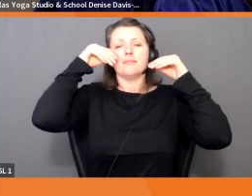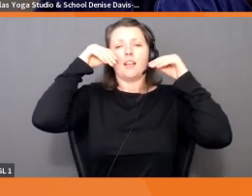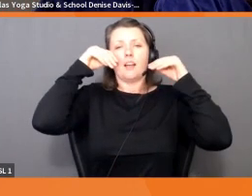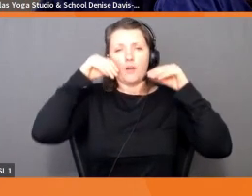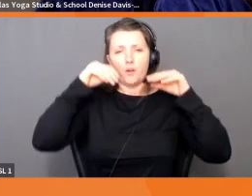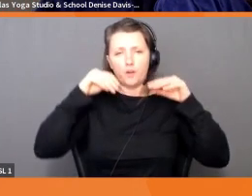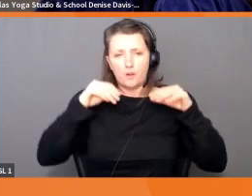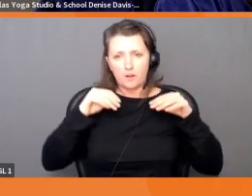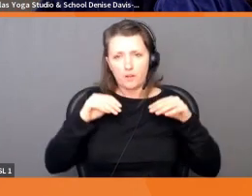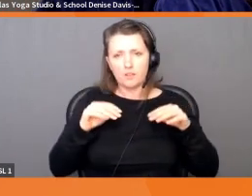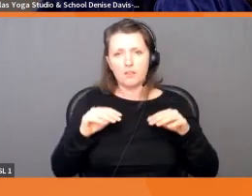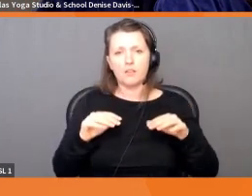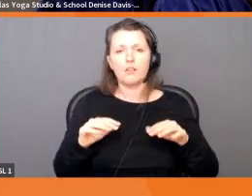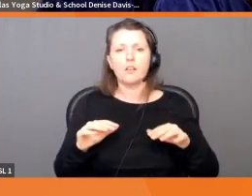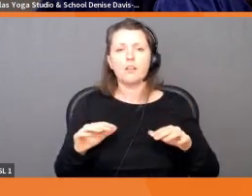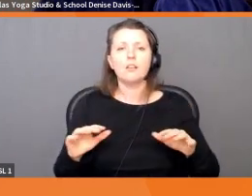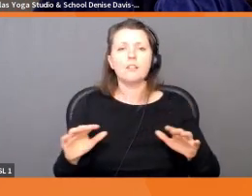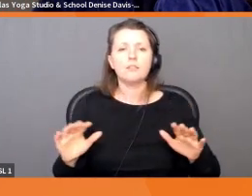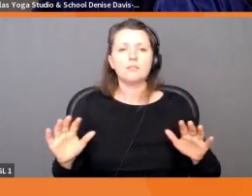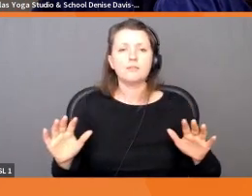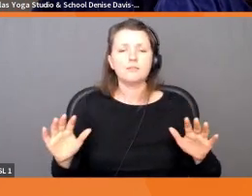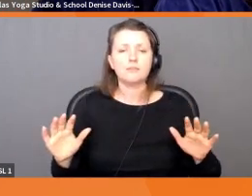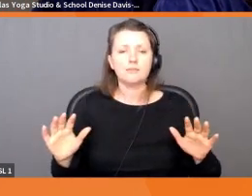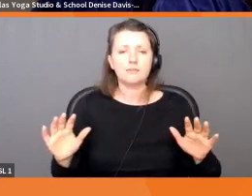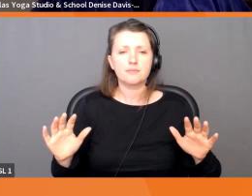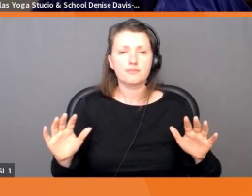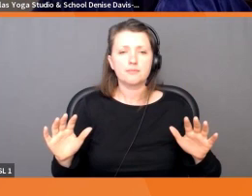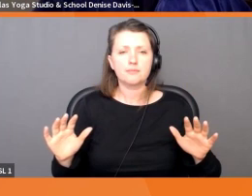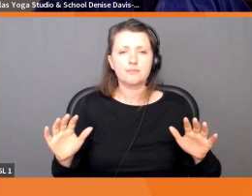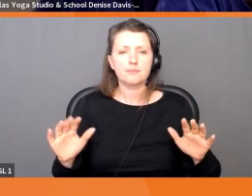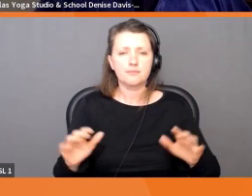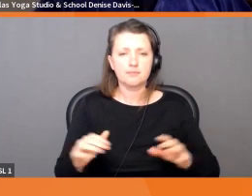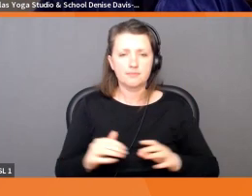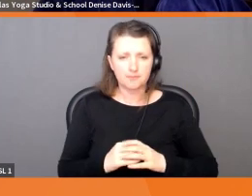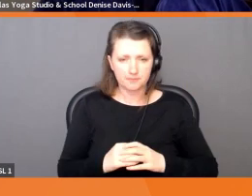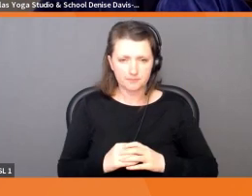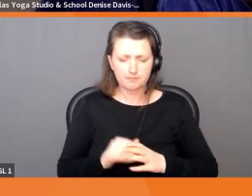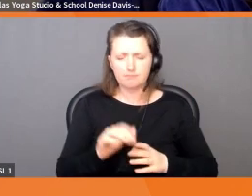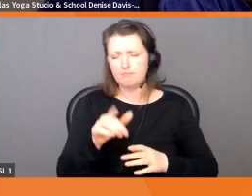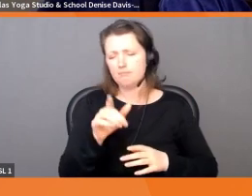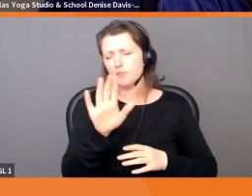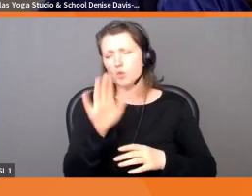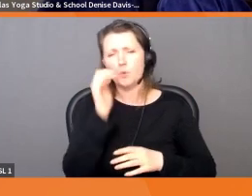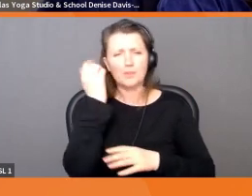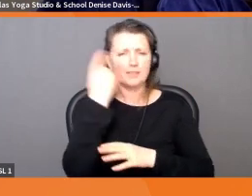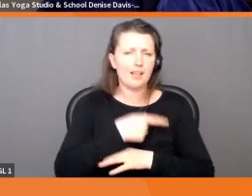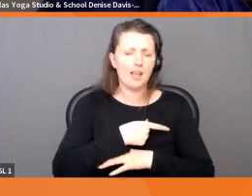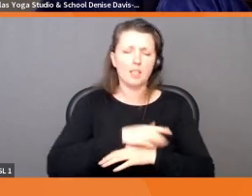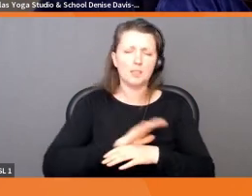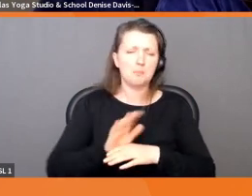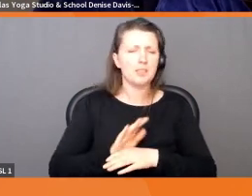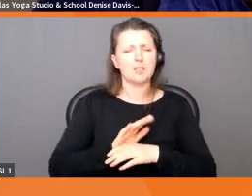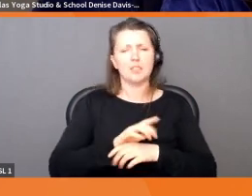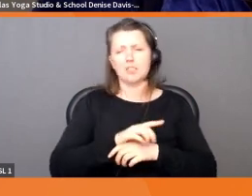landing right here, right now. We know how busy everyone's day is and how hard it is to take a little time